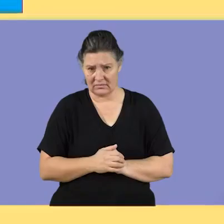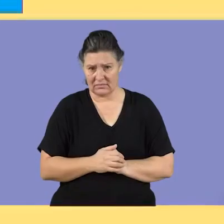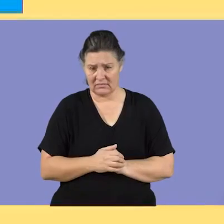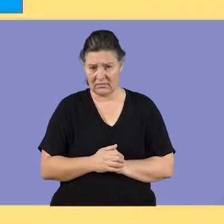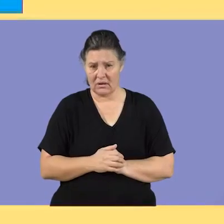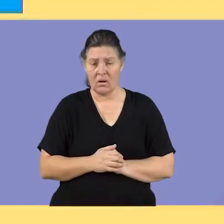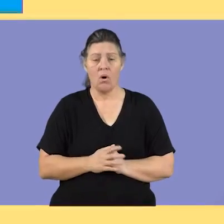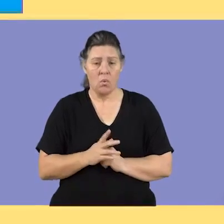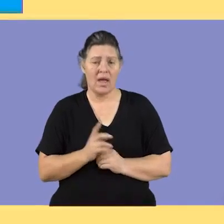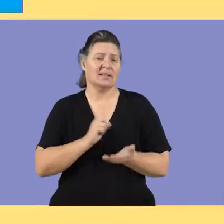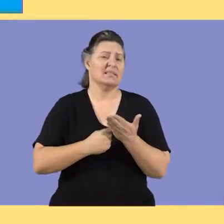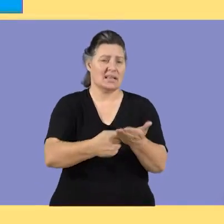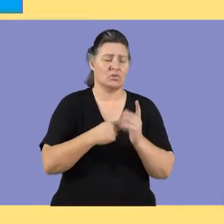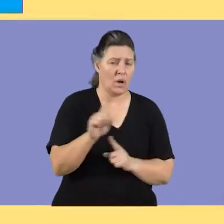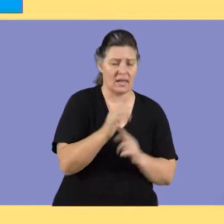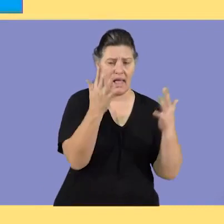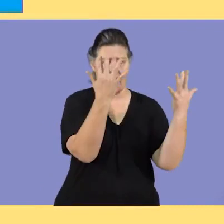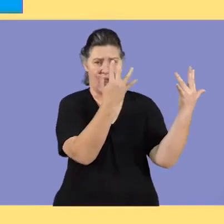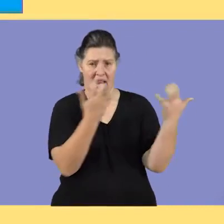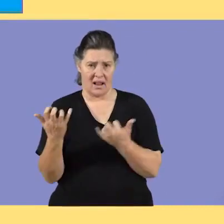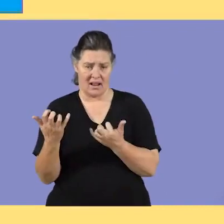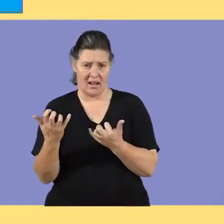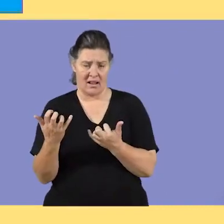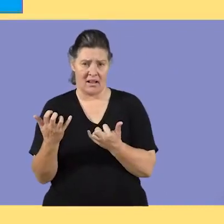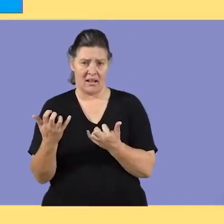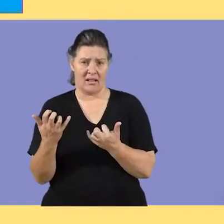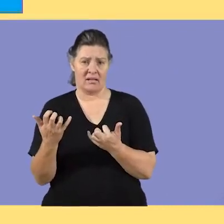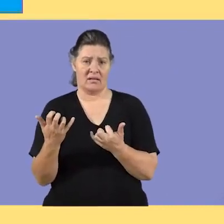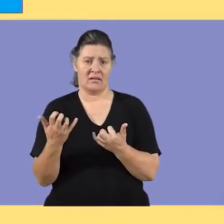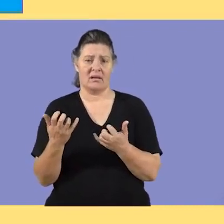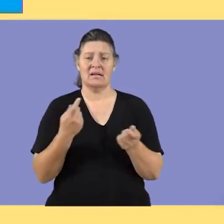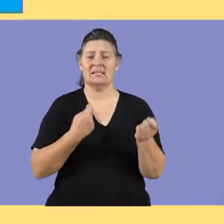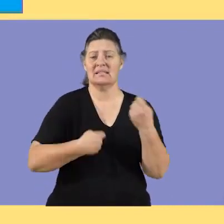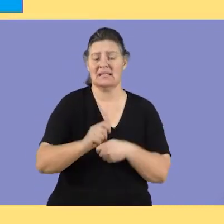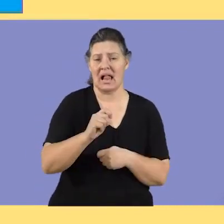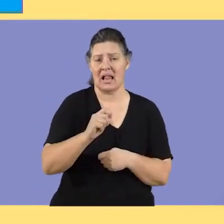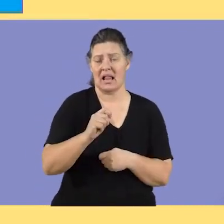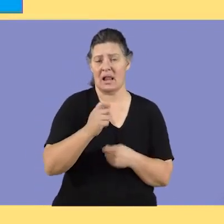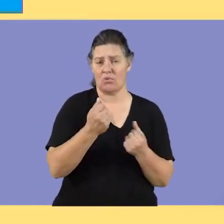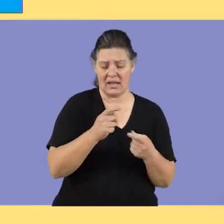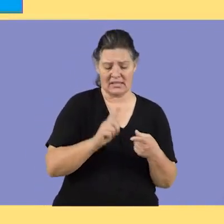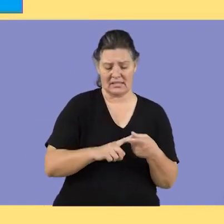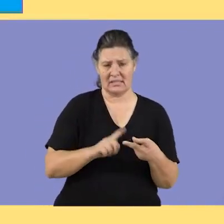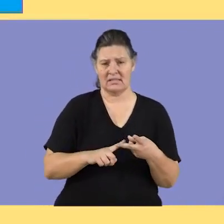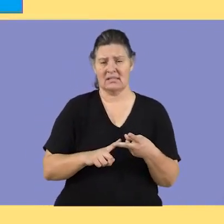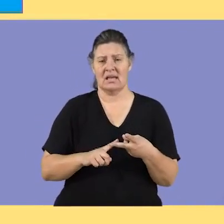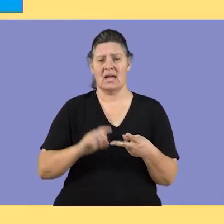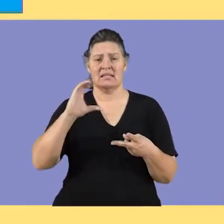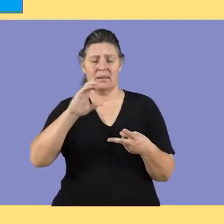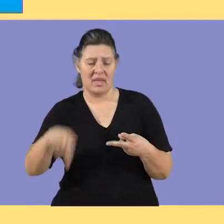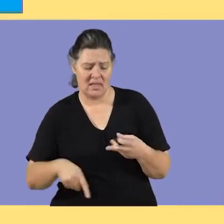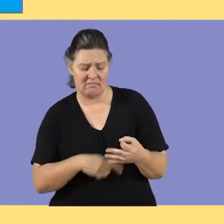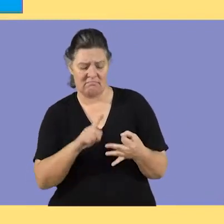have spoken of the calculation of selling price, the cost price, as well as the